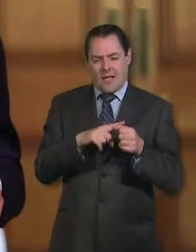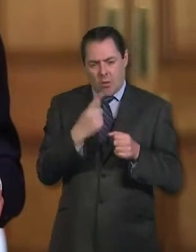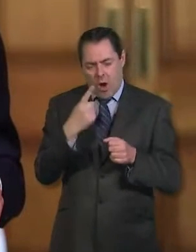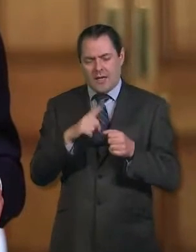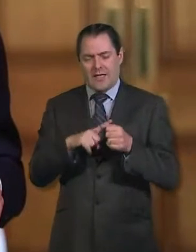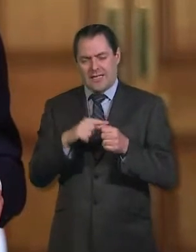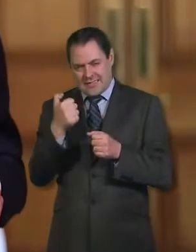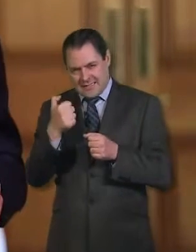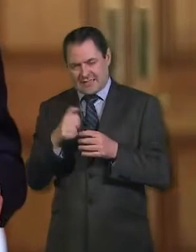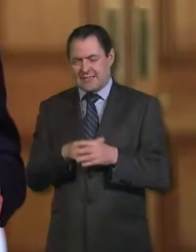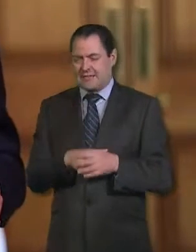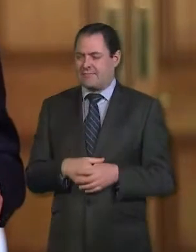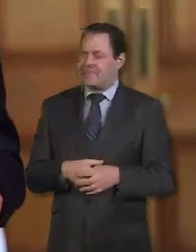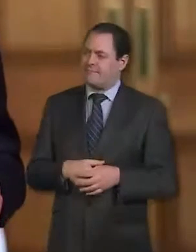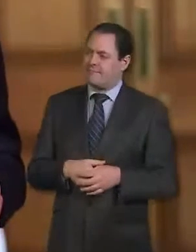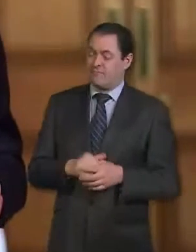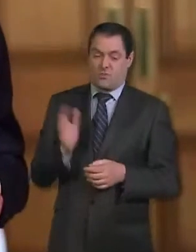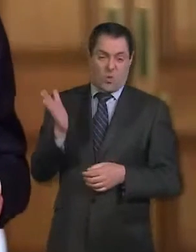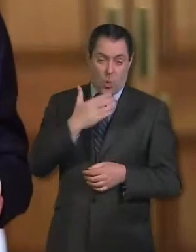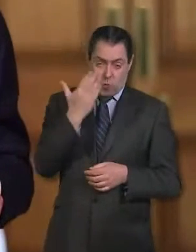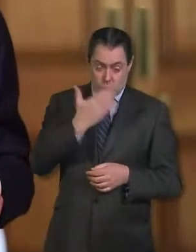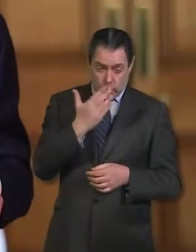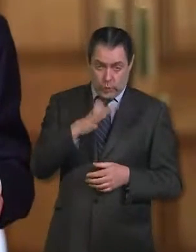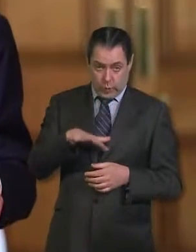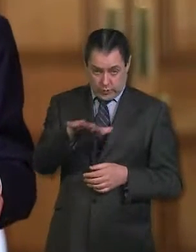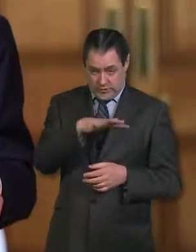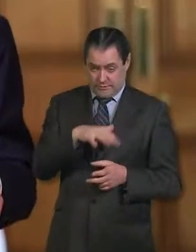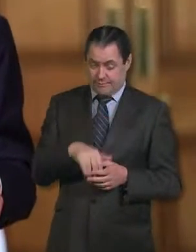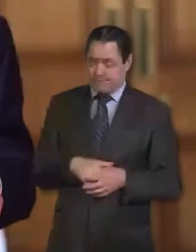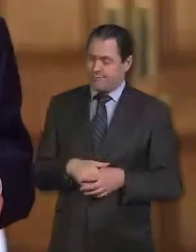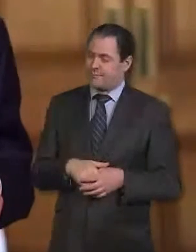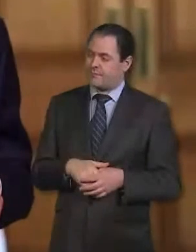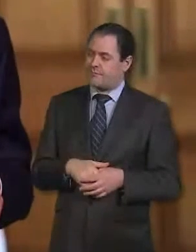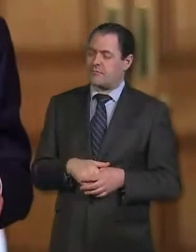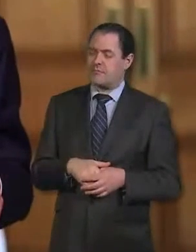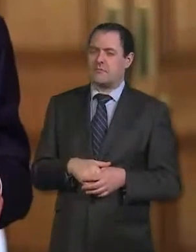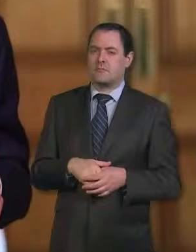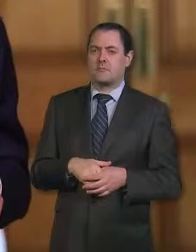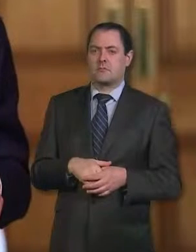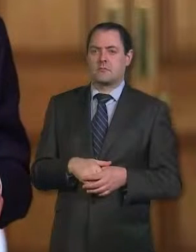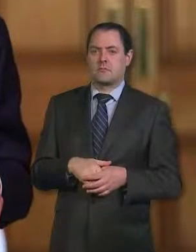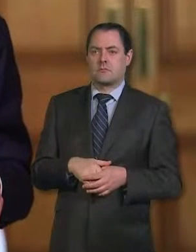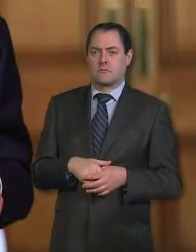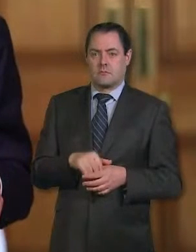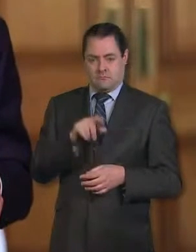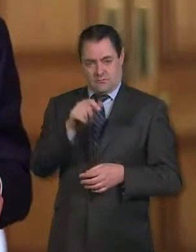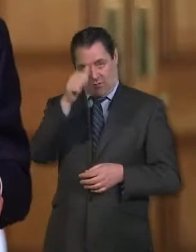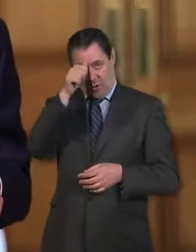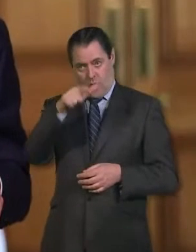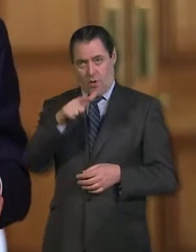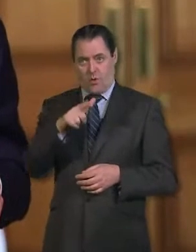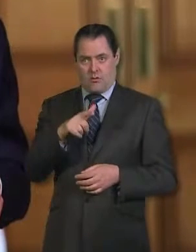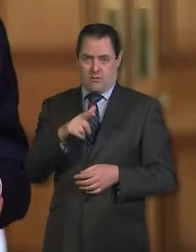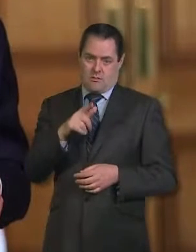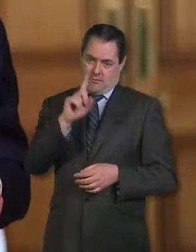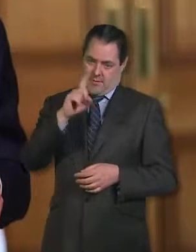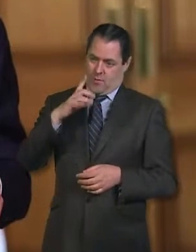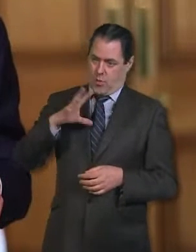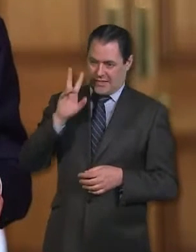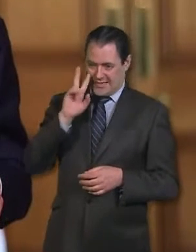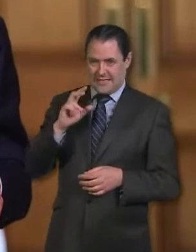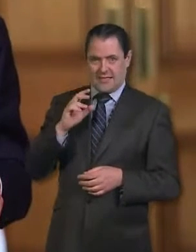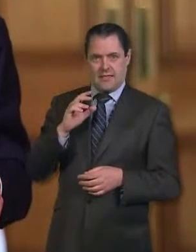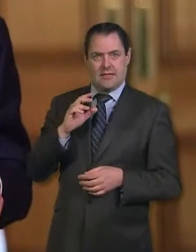year 1 and year 6. But as you say, there's also a yearning to see people in another